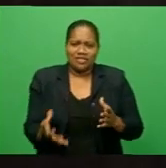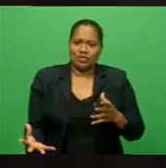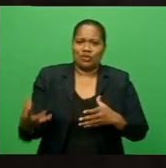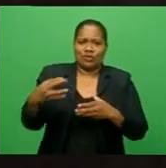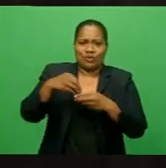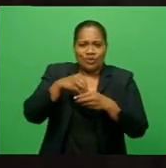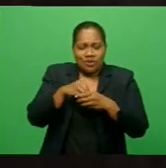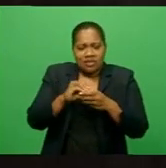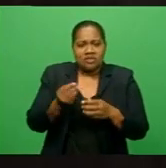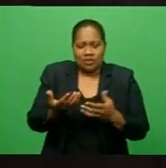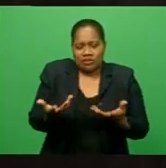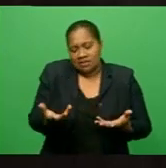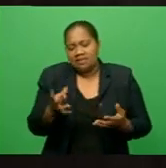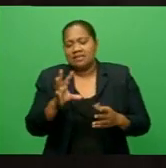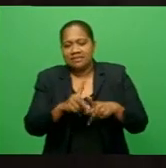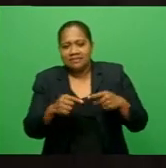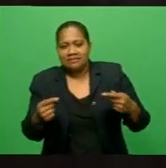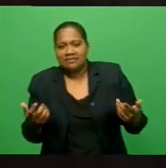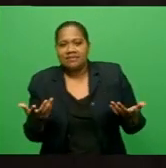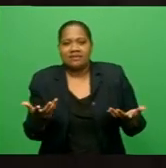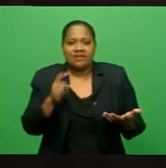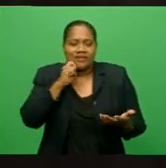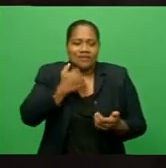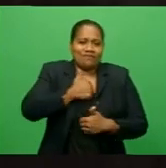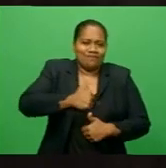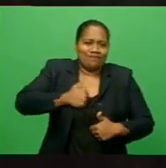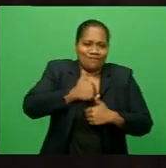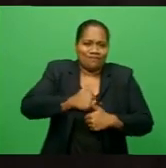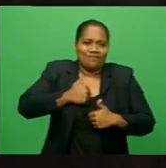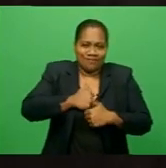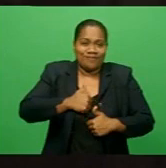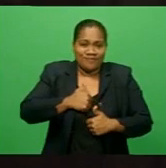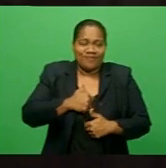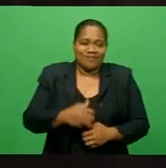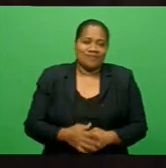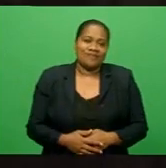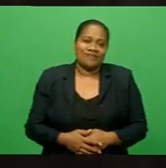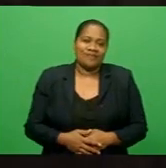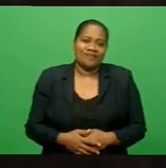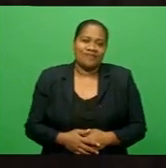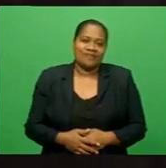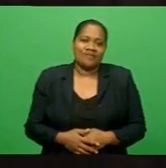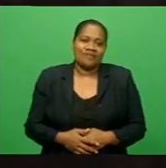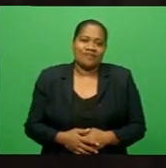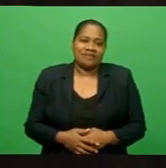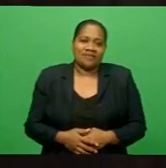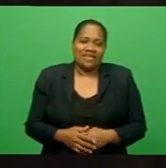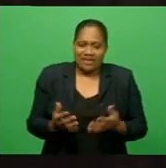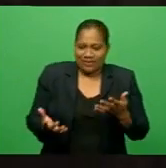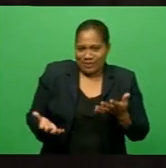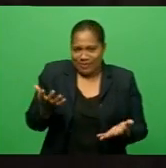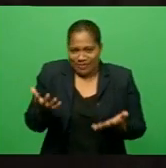something that is going to be they're going to enjoy once they come out, get back on the field, preparing and